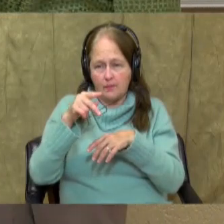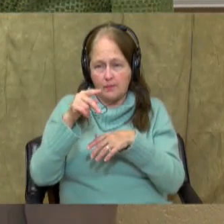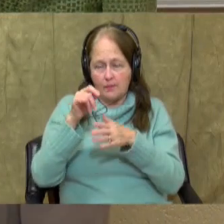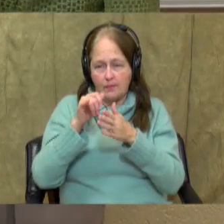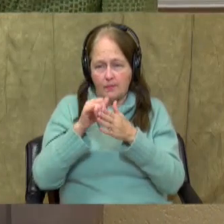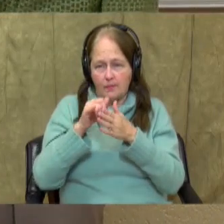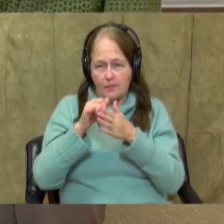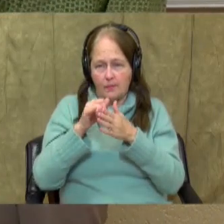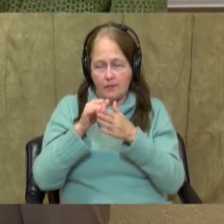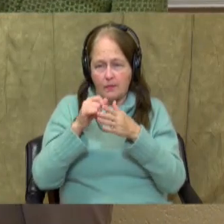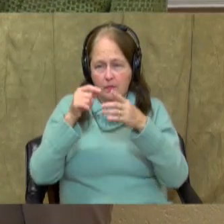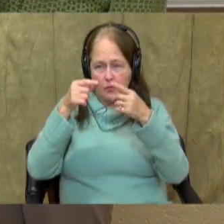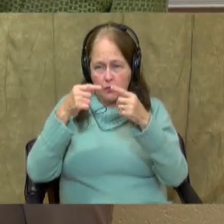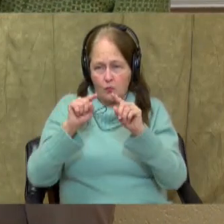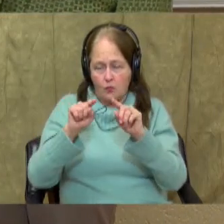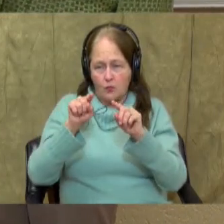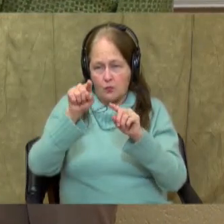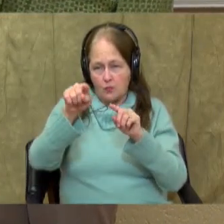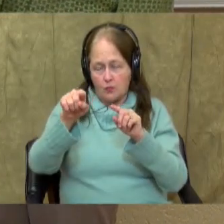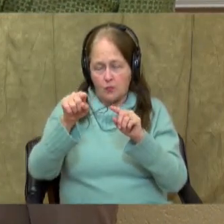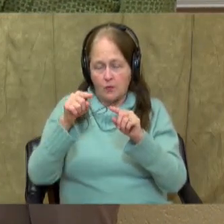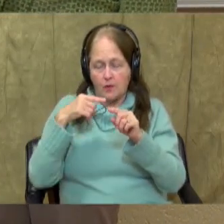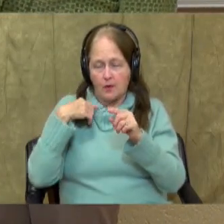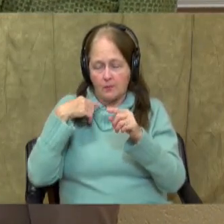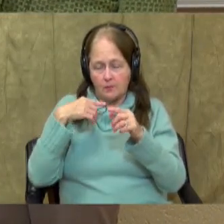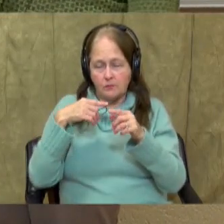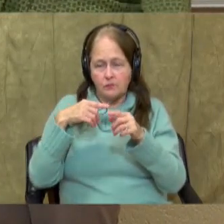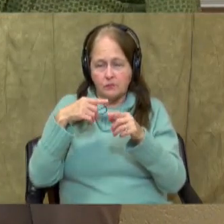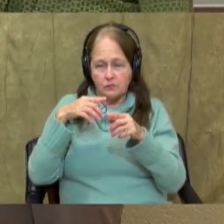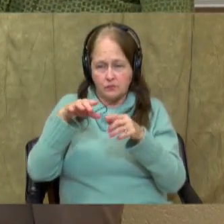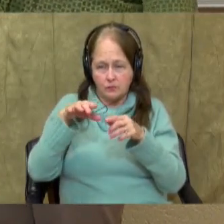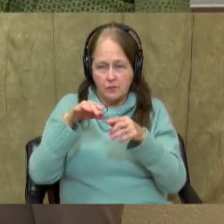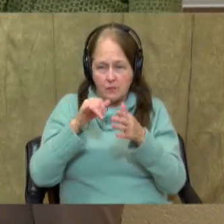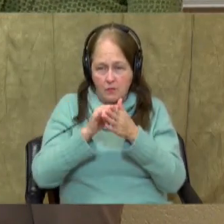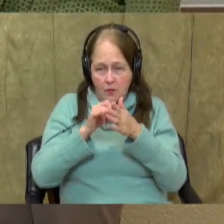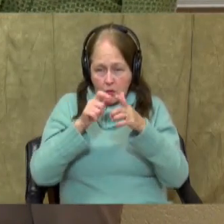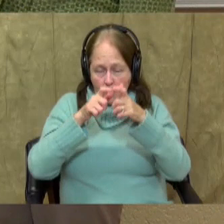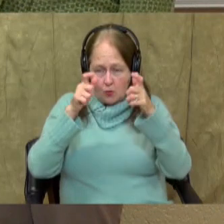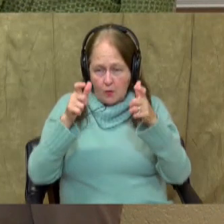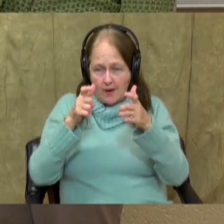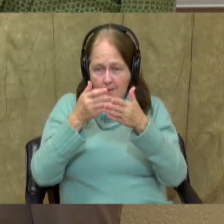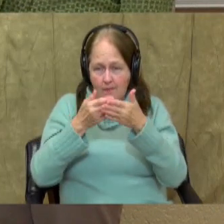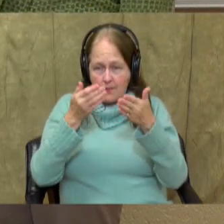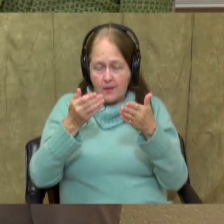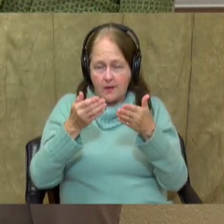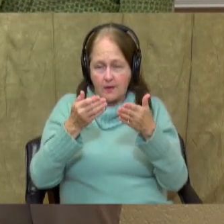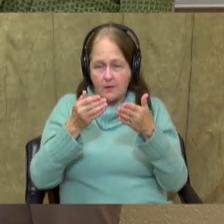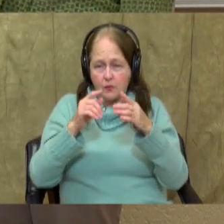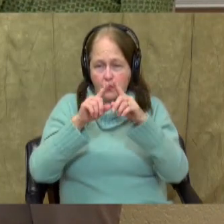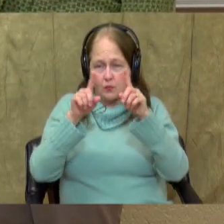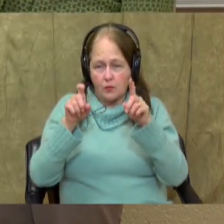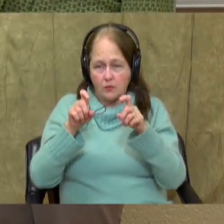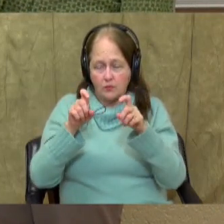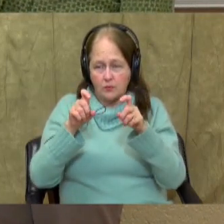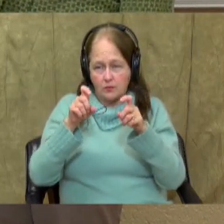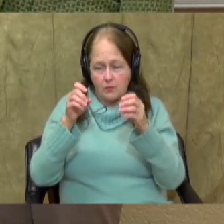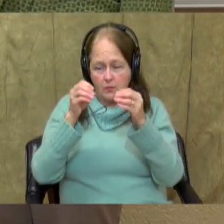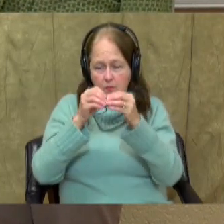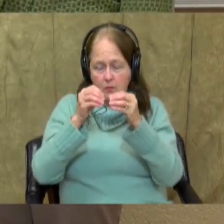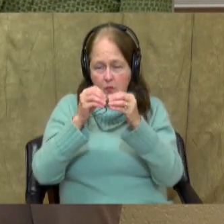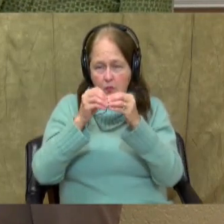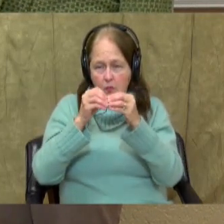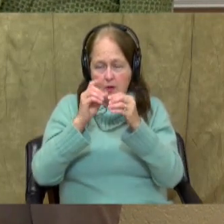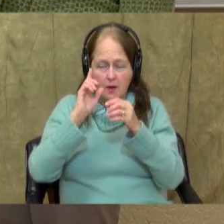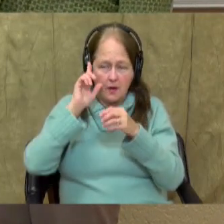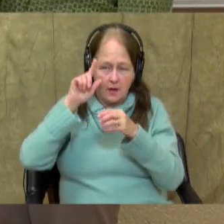And these were the results from my survey. The great thing about statistical questions, and we're going to learn more about